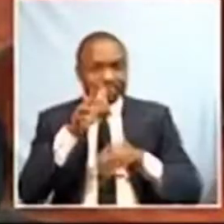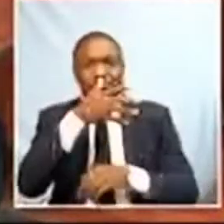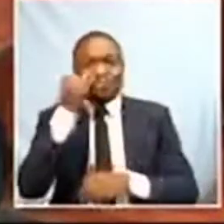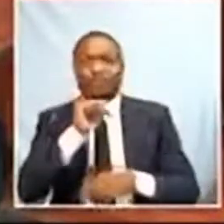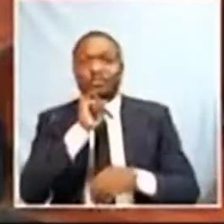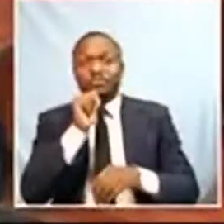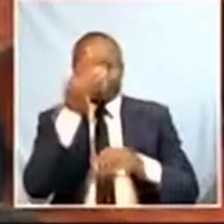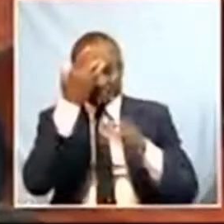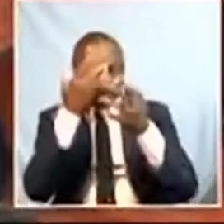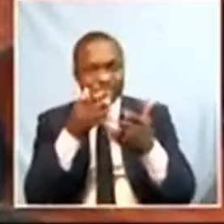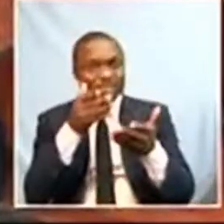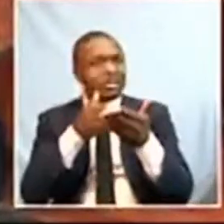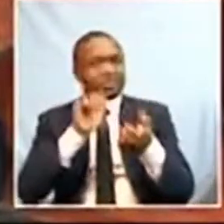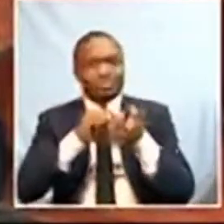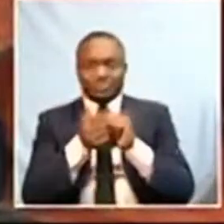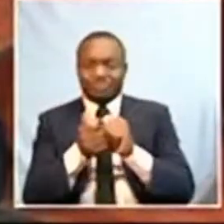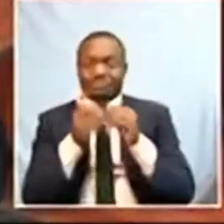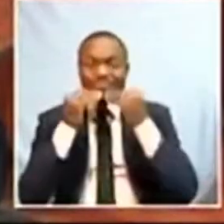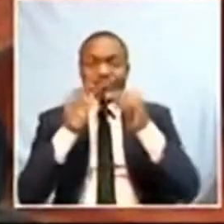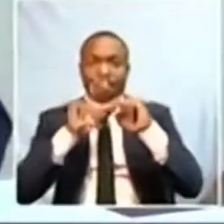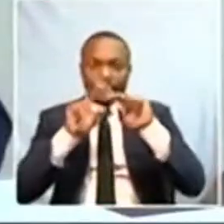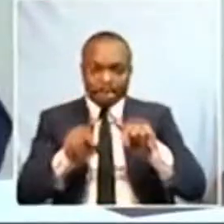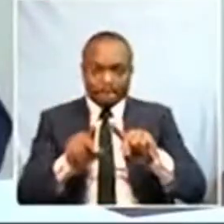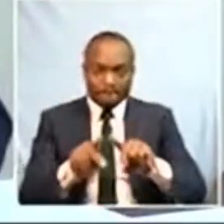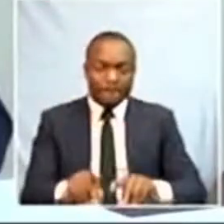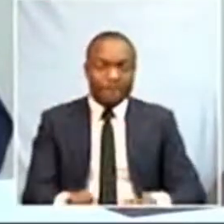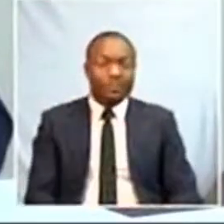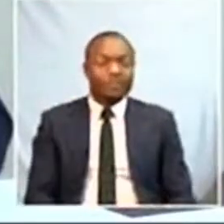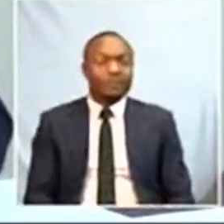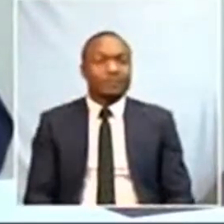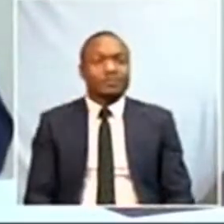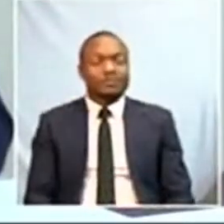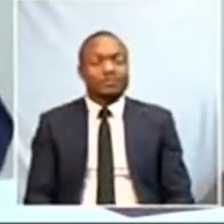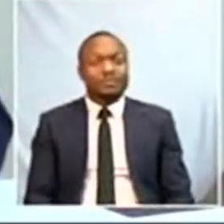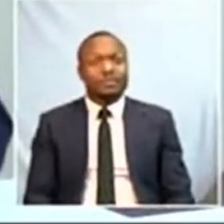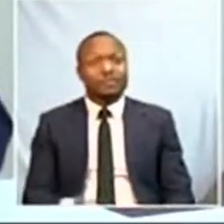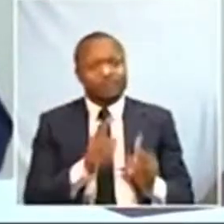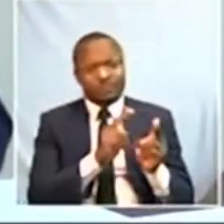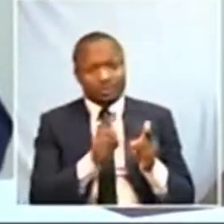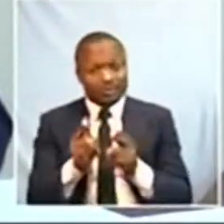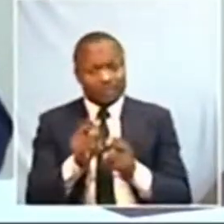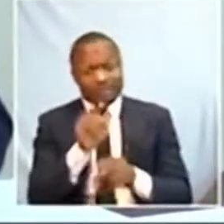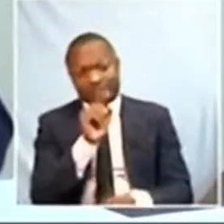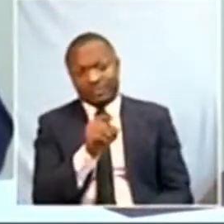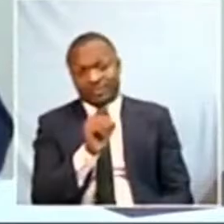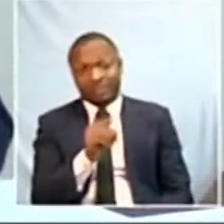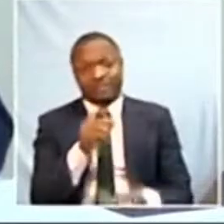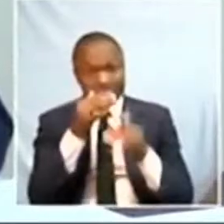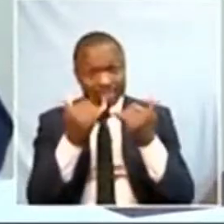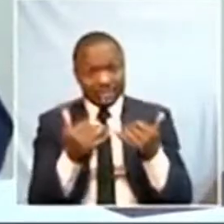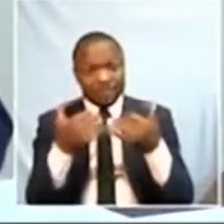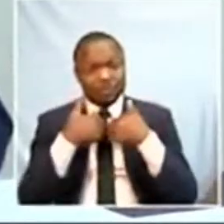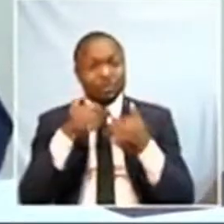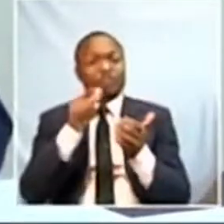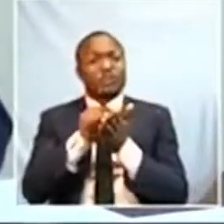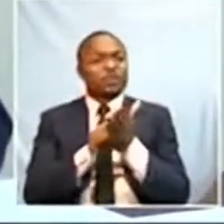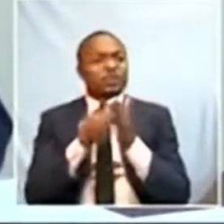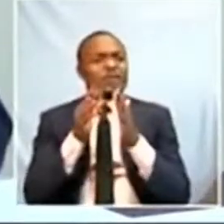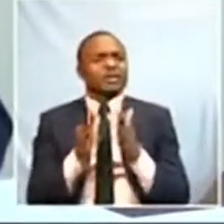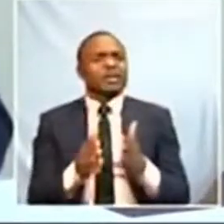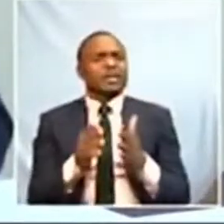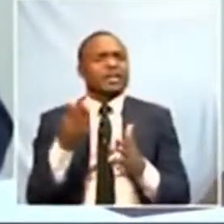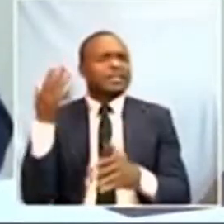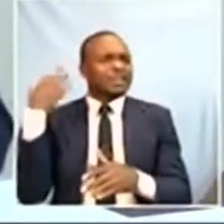don't expect this query again. I thank you, Chair. You see, to respond to that, actually now we have the legal officer. At that